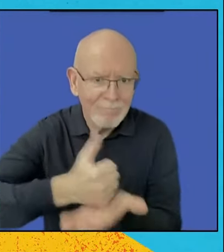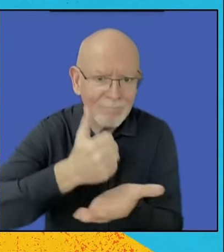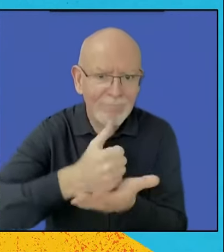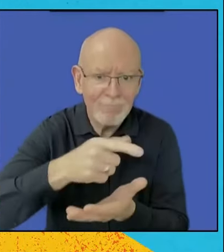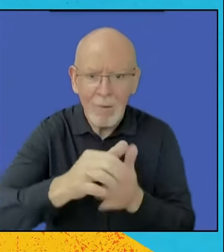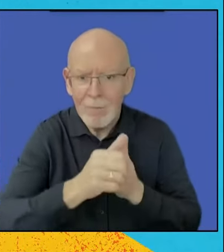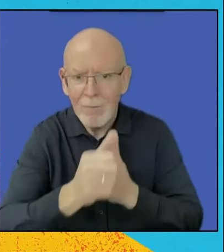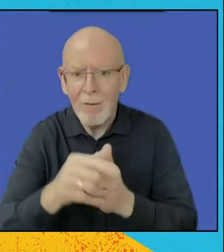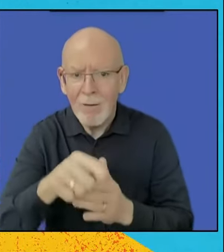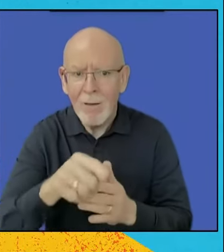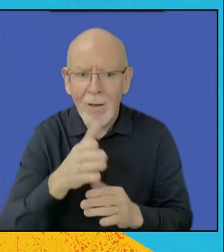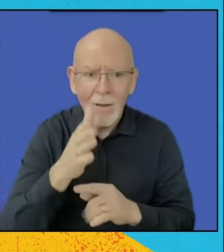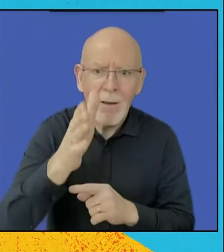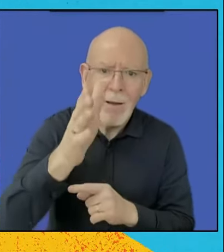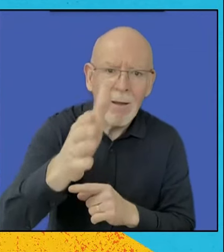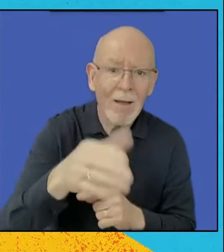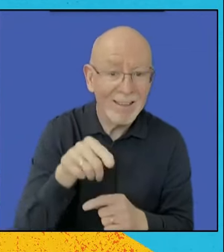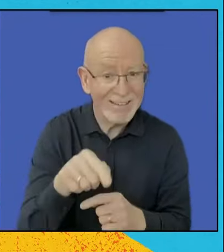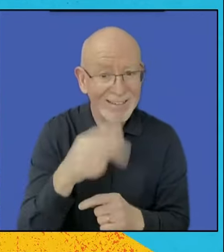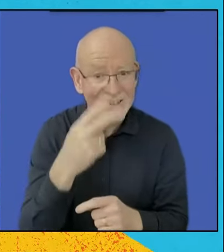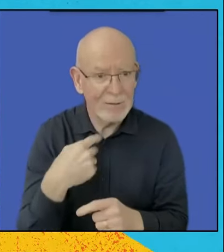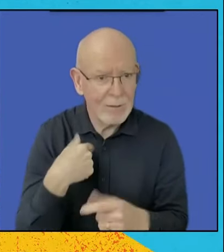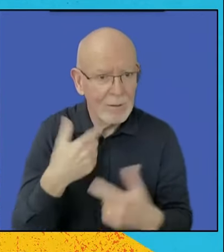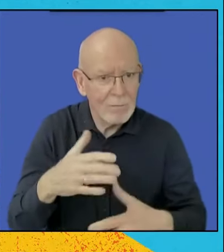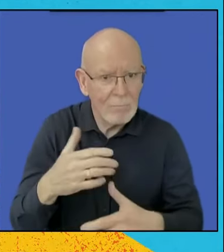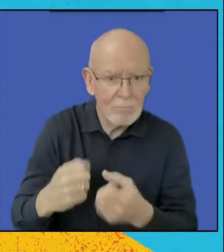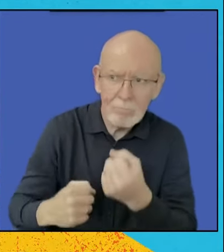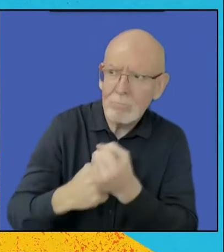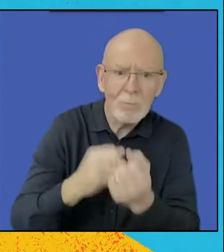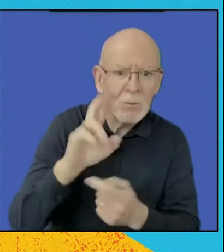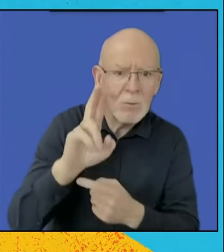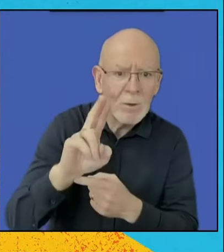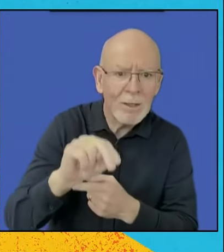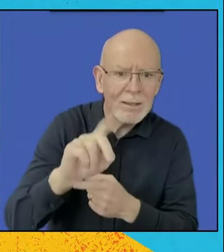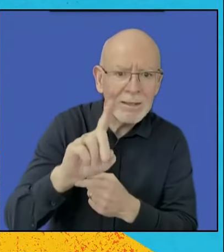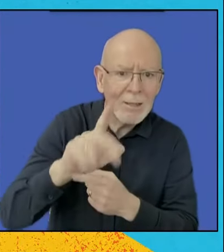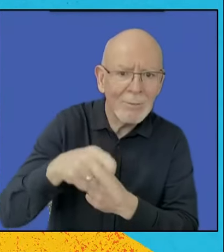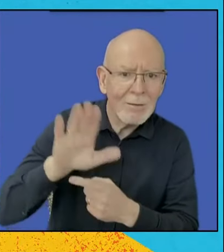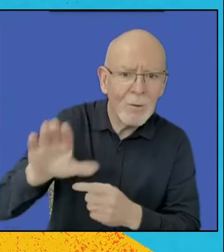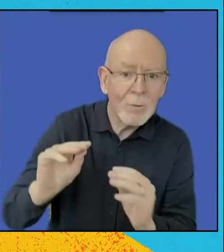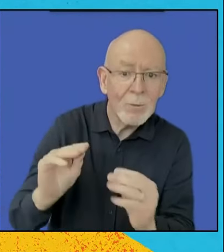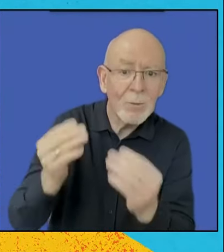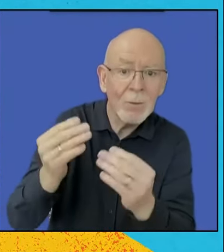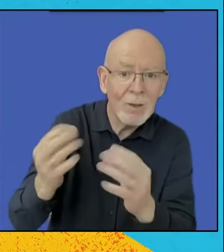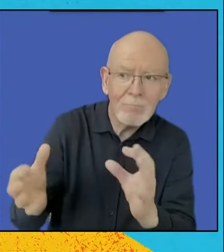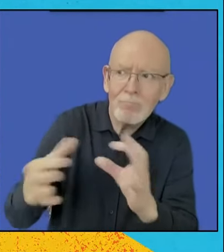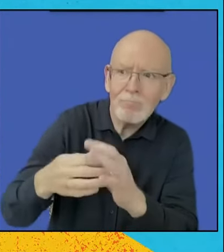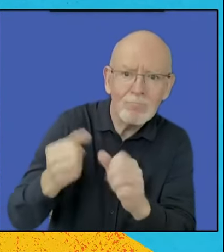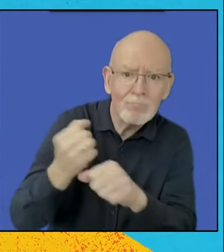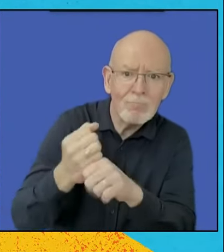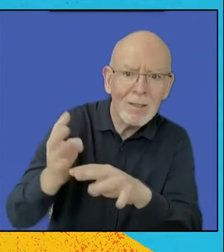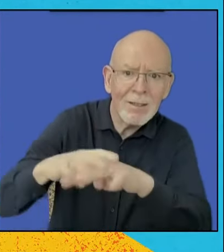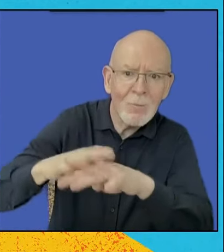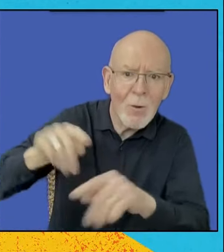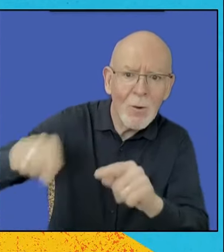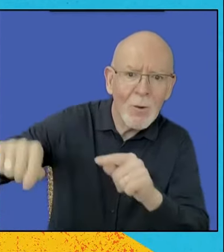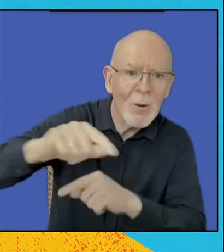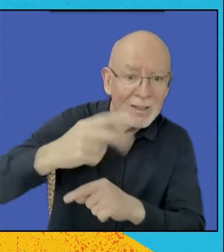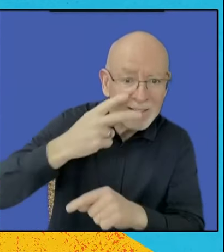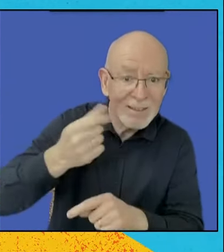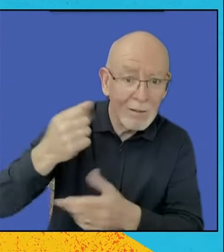levels. Final suggestion, keep yourself resilient and optimistic, but also realistic and humble, because